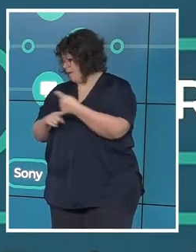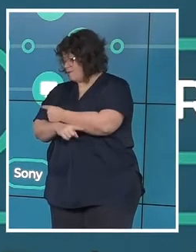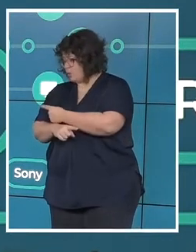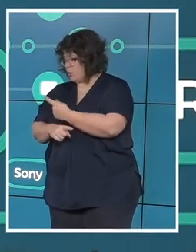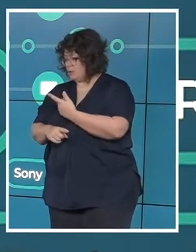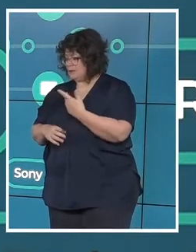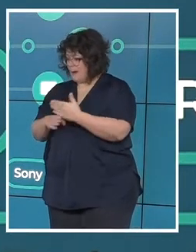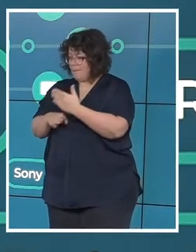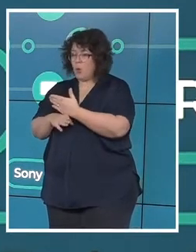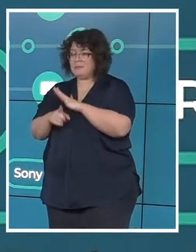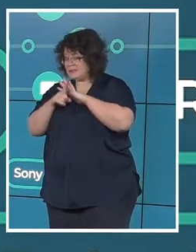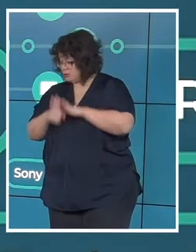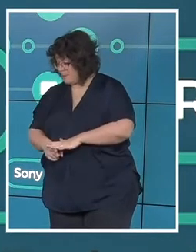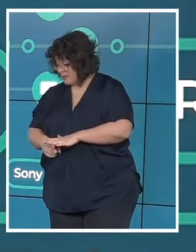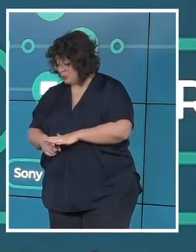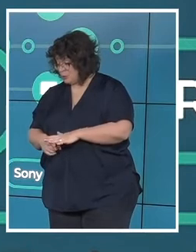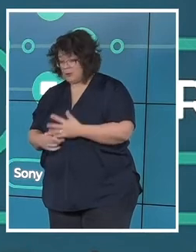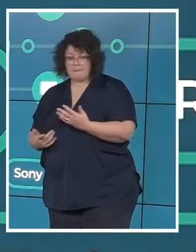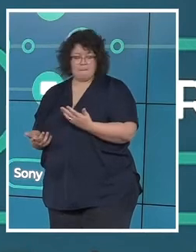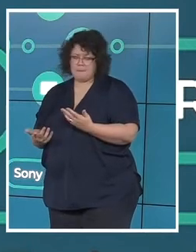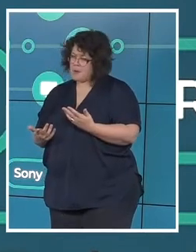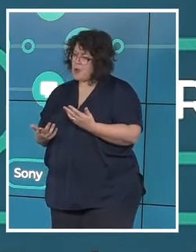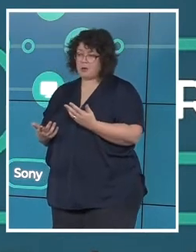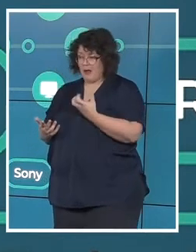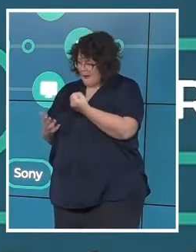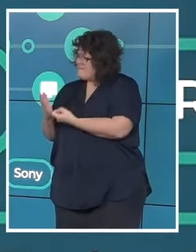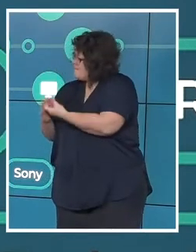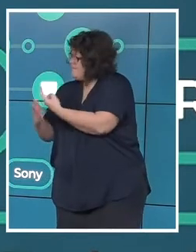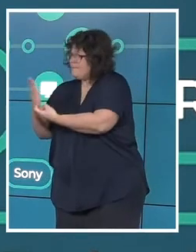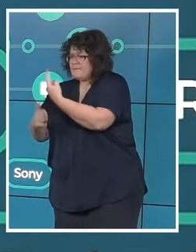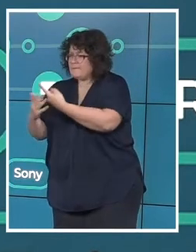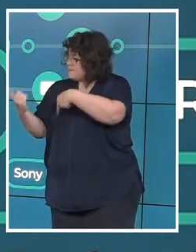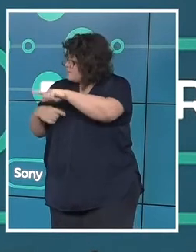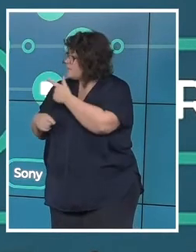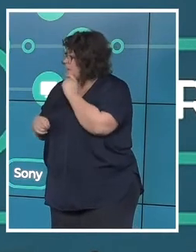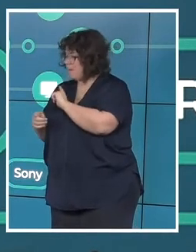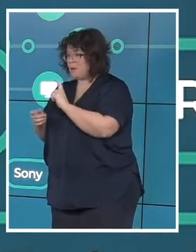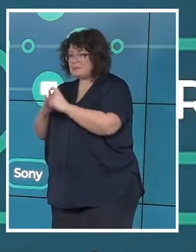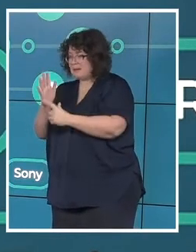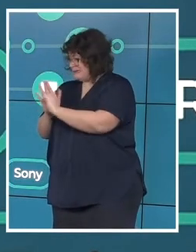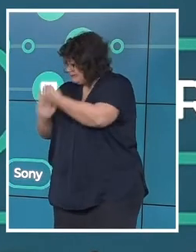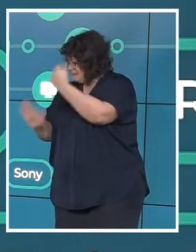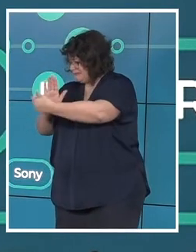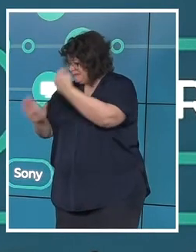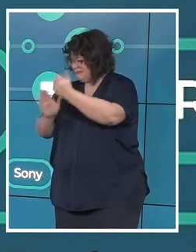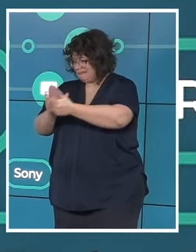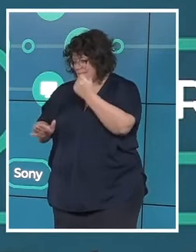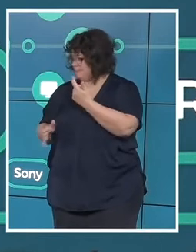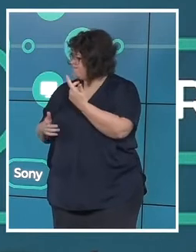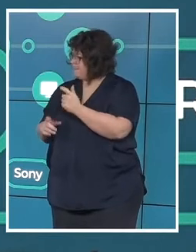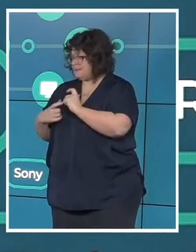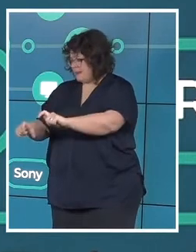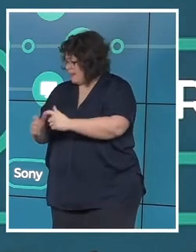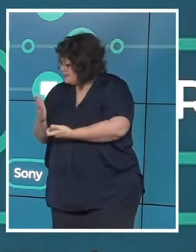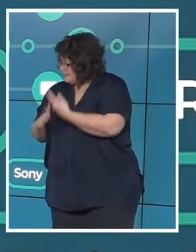talented people. When I was in college, I did really well in school and decided I wanted to try seeking